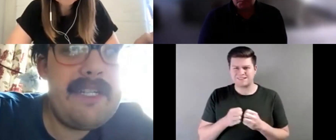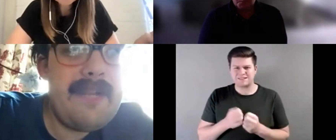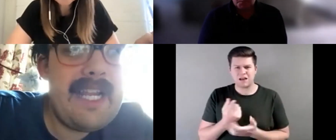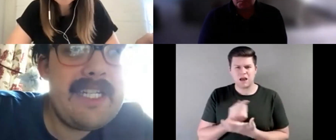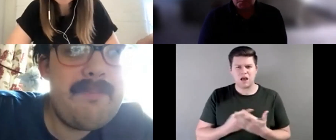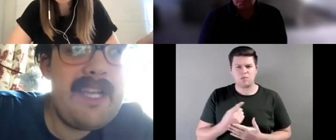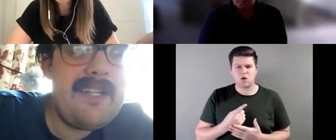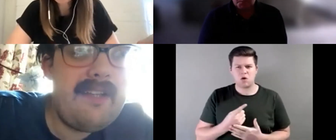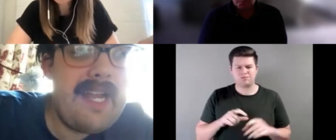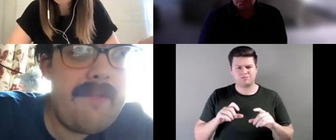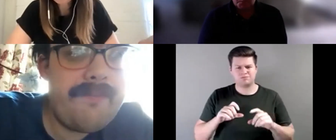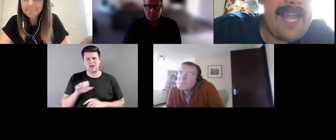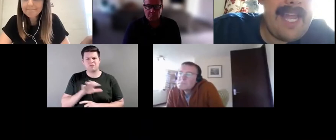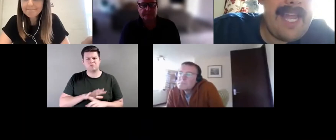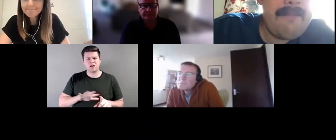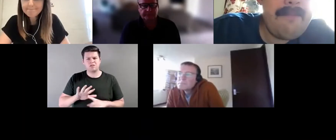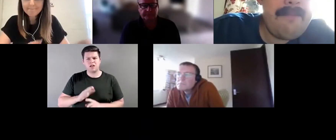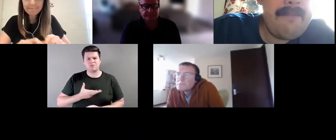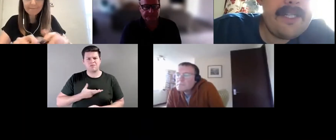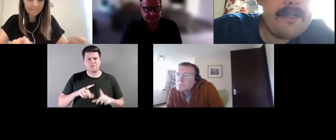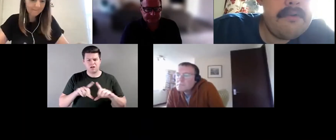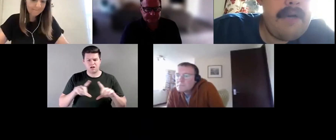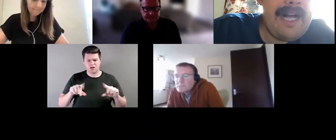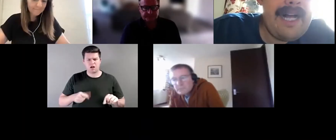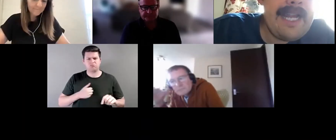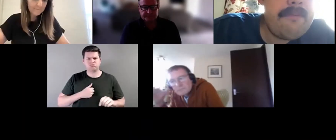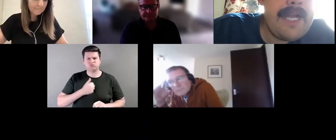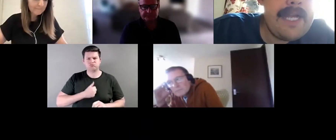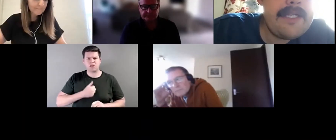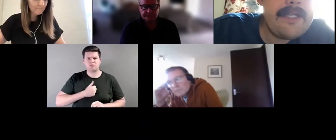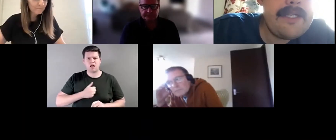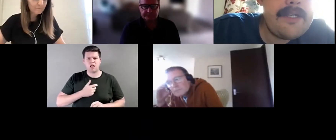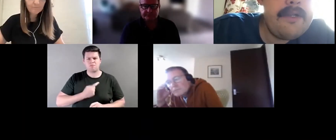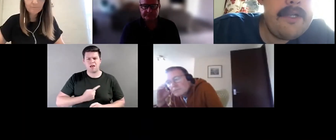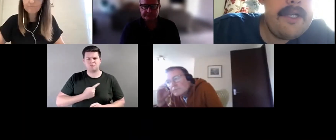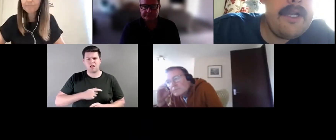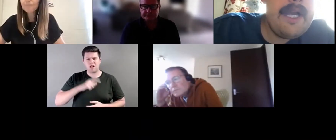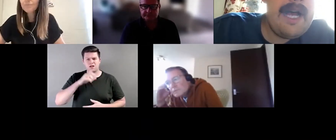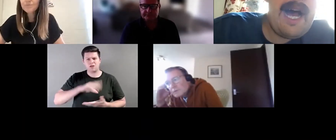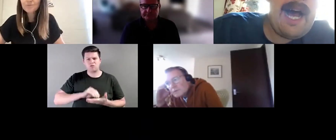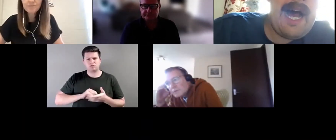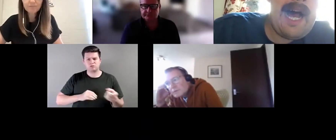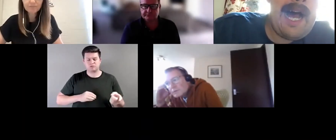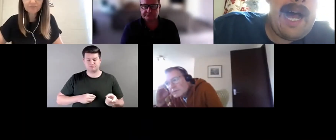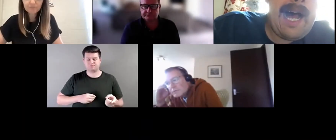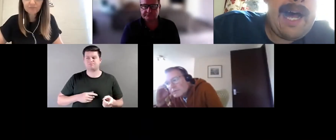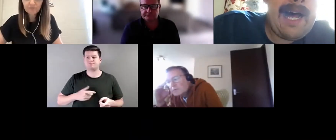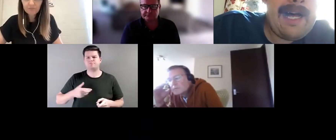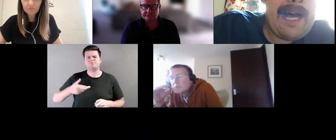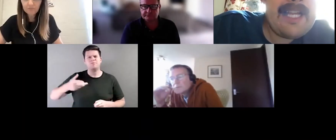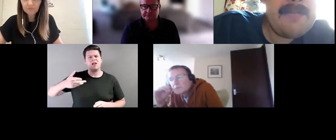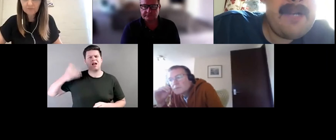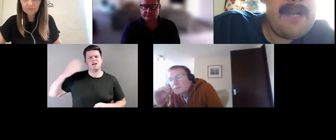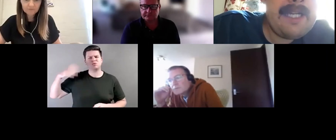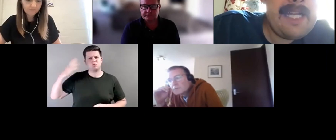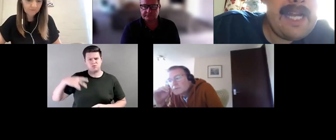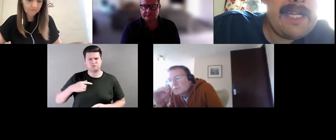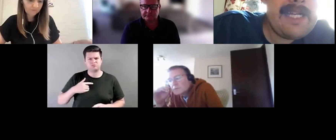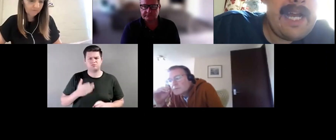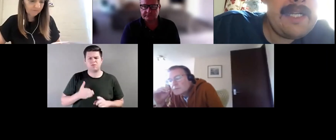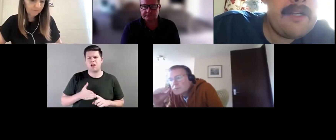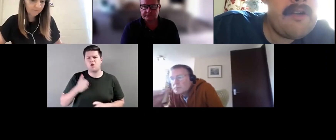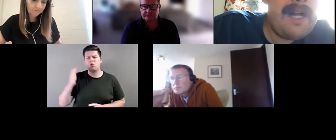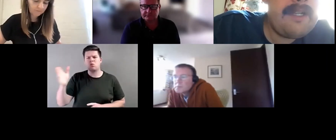personal experience. Basically, ages ago, I went to a amusement